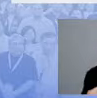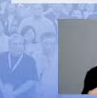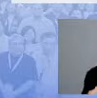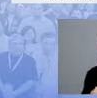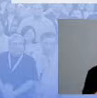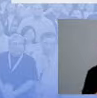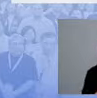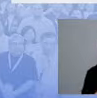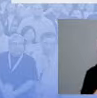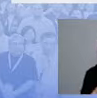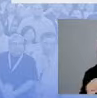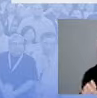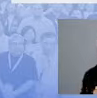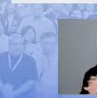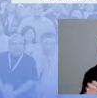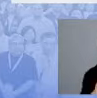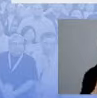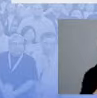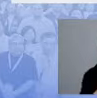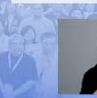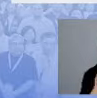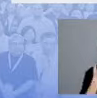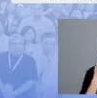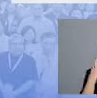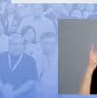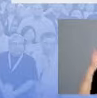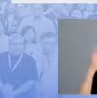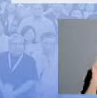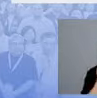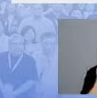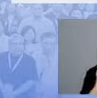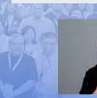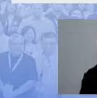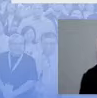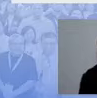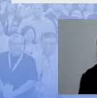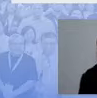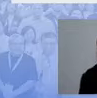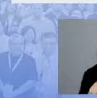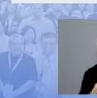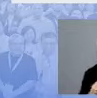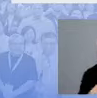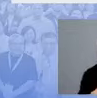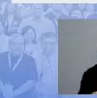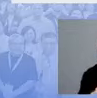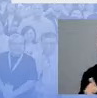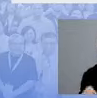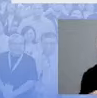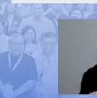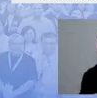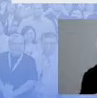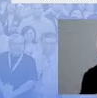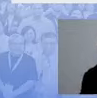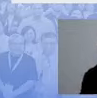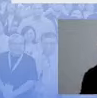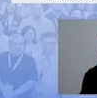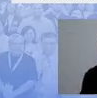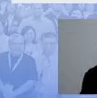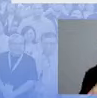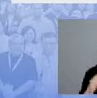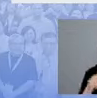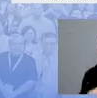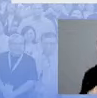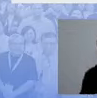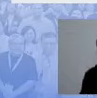particular work actually. So as what Dr. Khairil said just now, and also Dr. Bayan's presentation about multi-sectoral, we